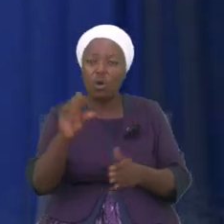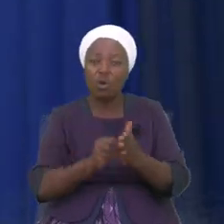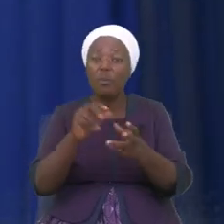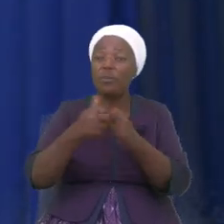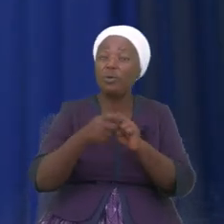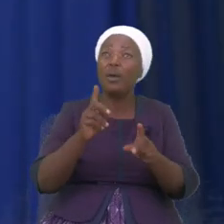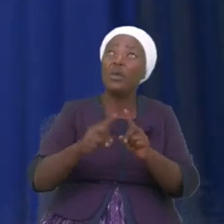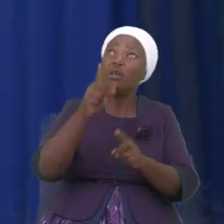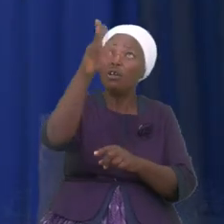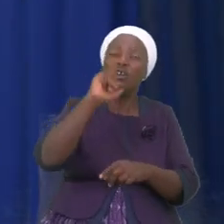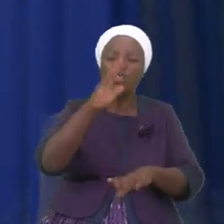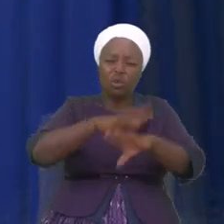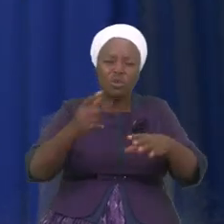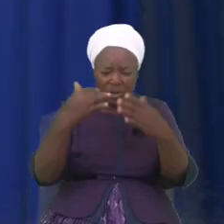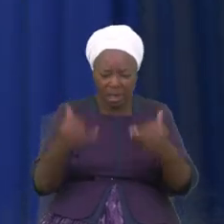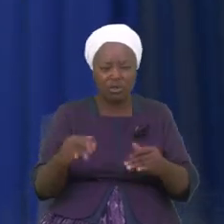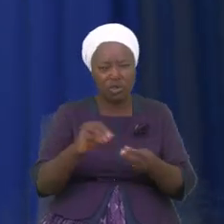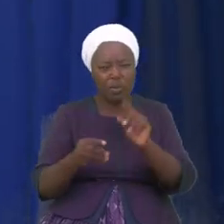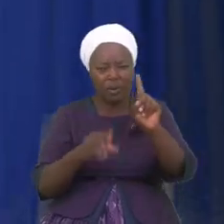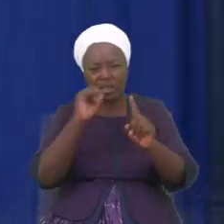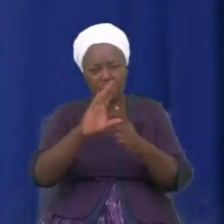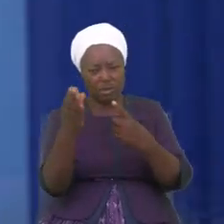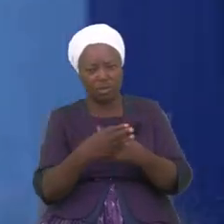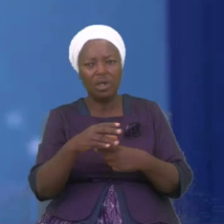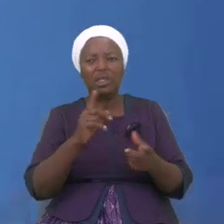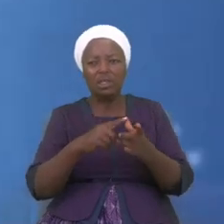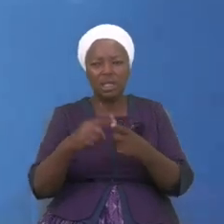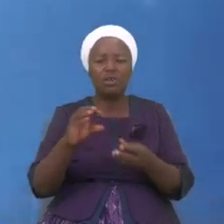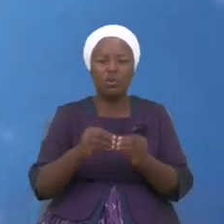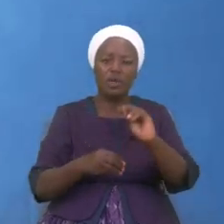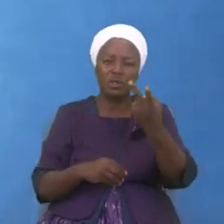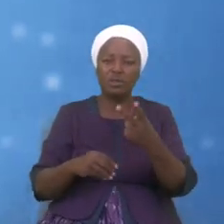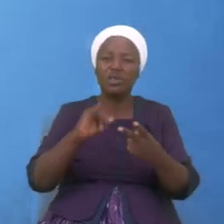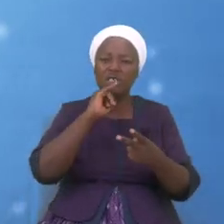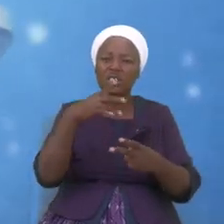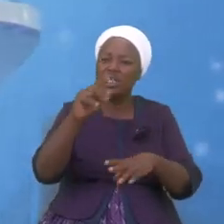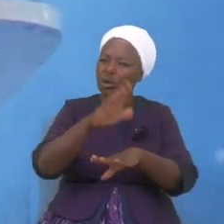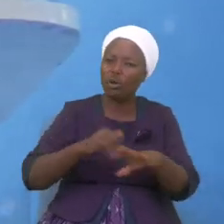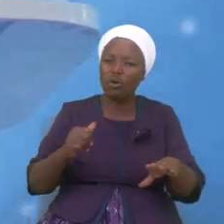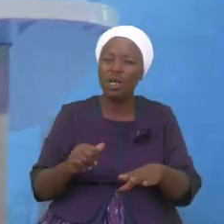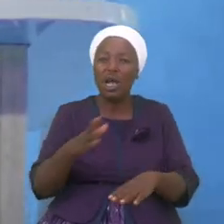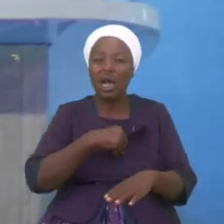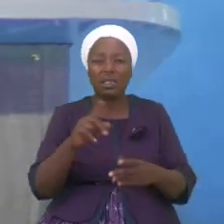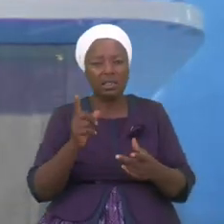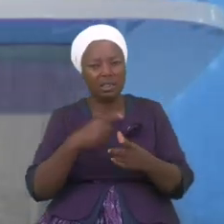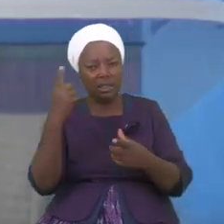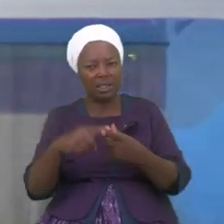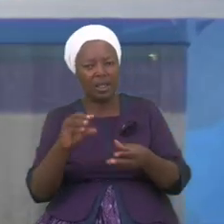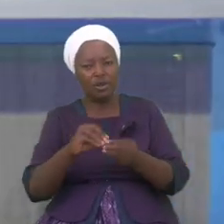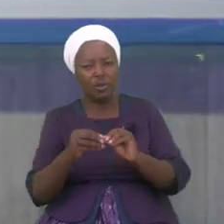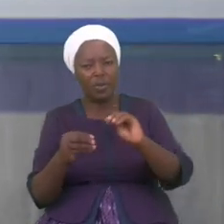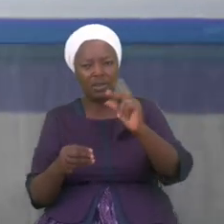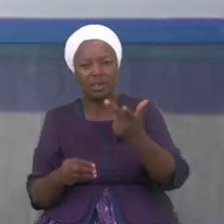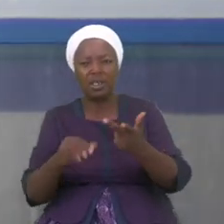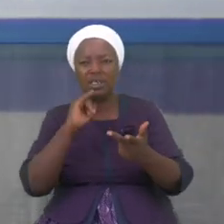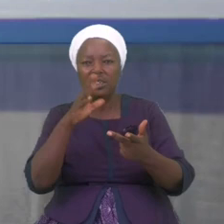you already. Number one is the condition in which we find ourselves. Number two is the call. And then number three is